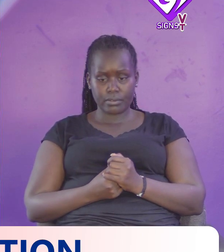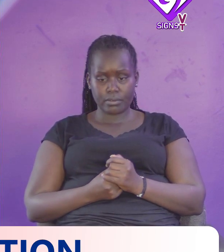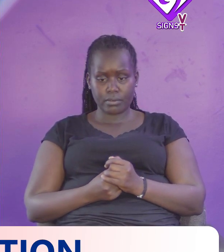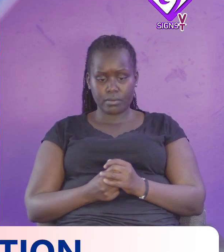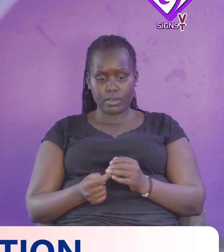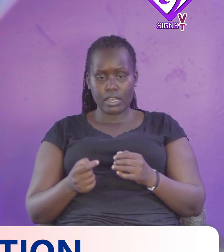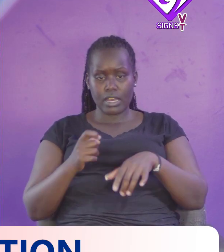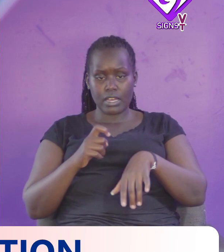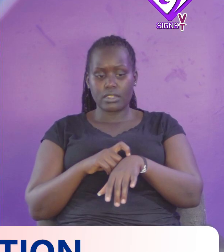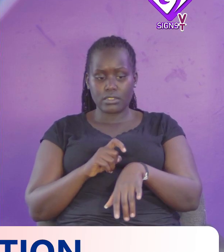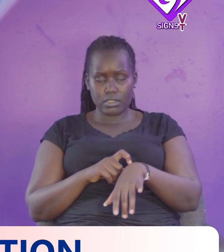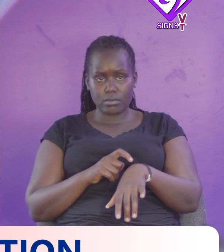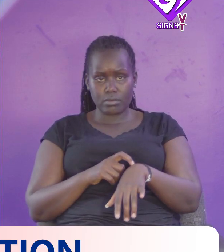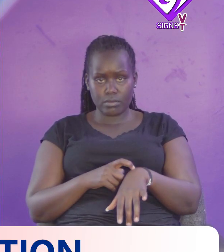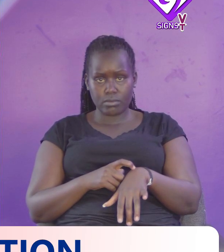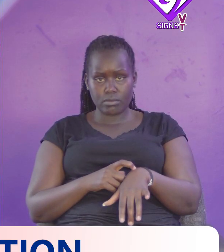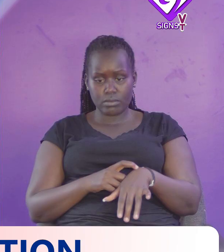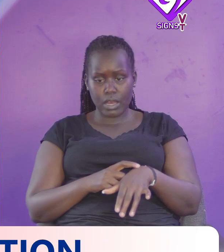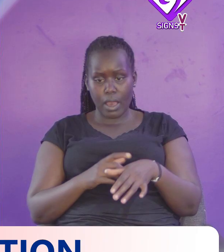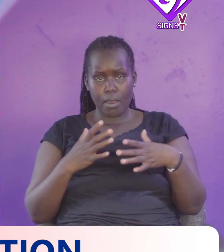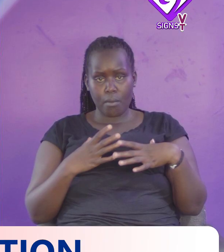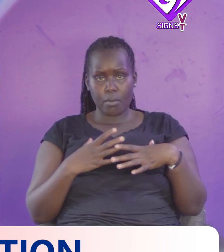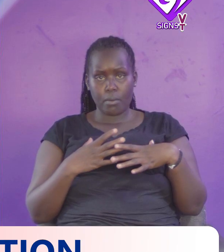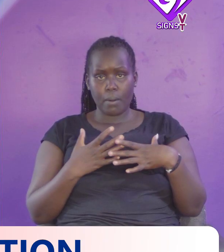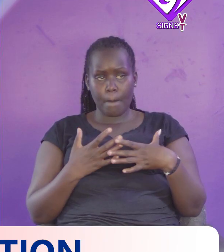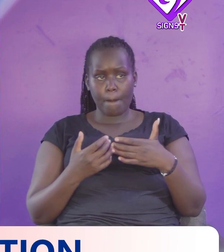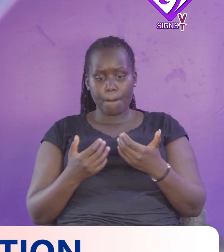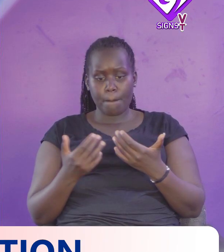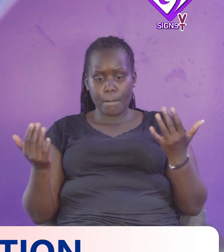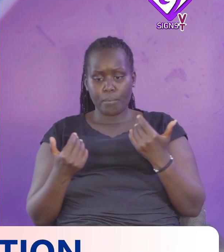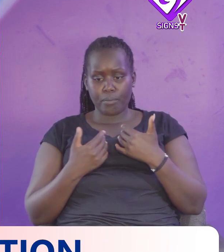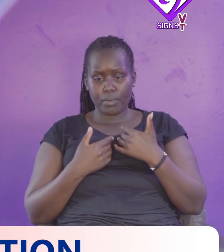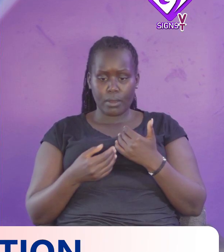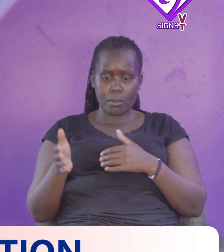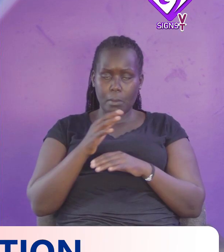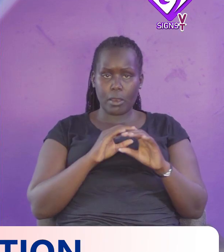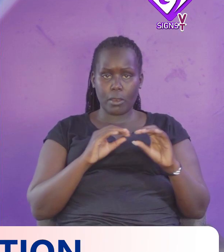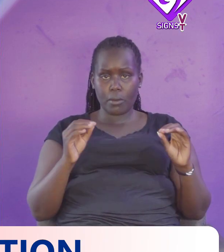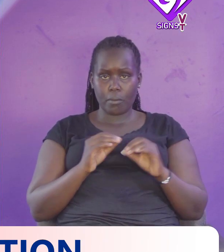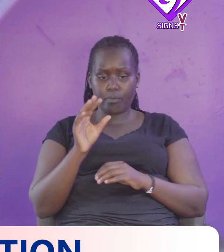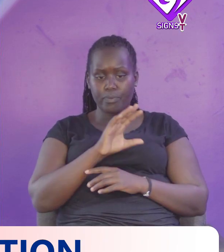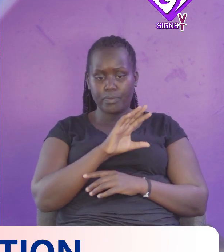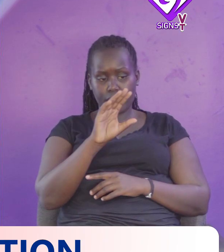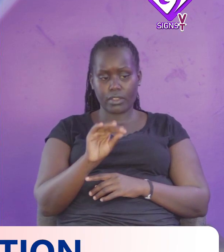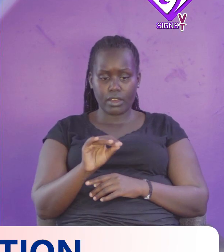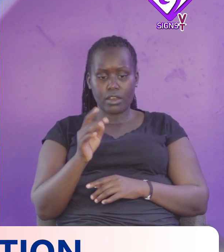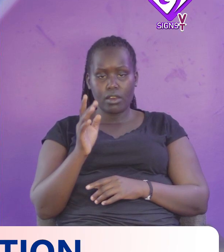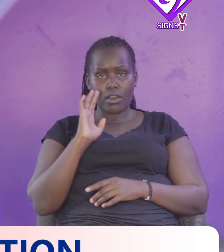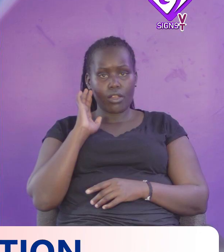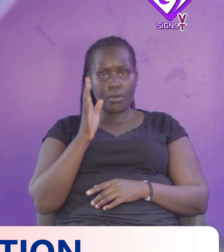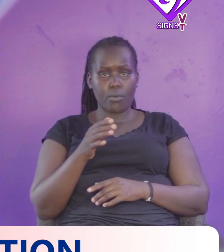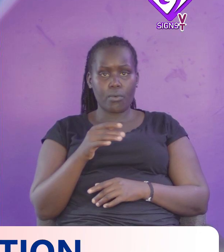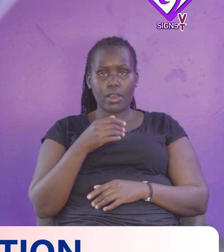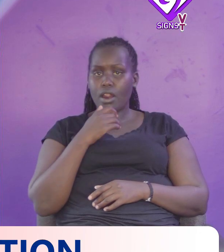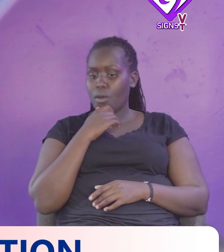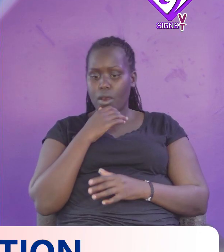get to mwisho, yani ile ya there is no return. Yeah. The leaders in Africa, watakuja kushangaa. Let's go